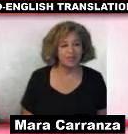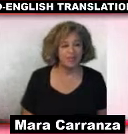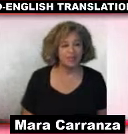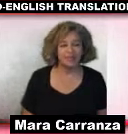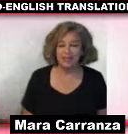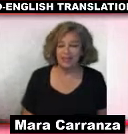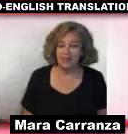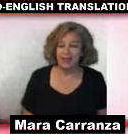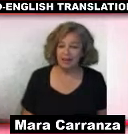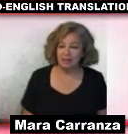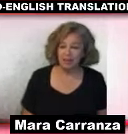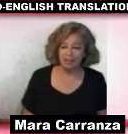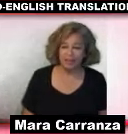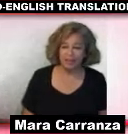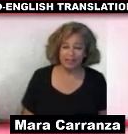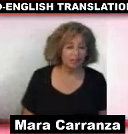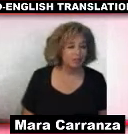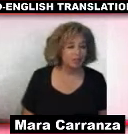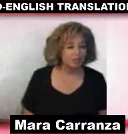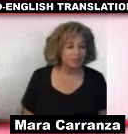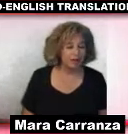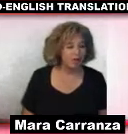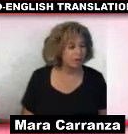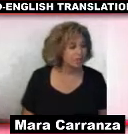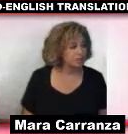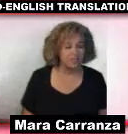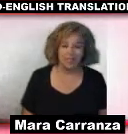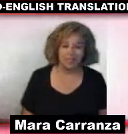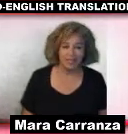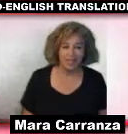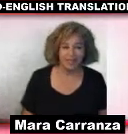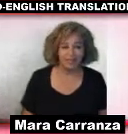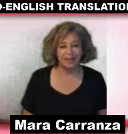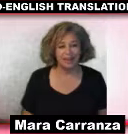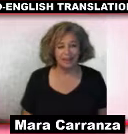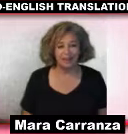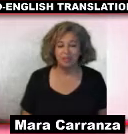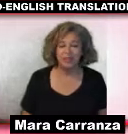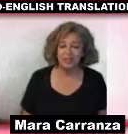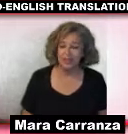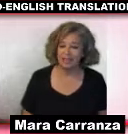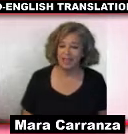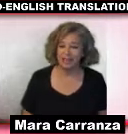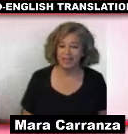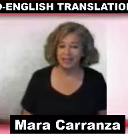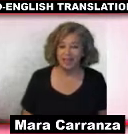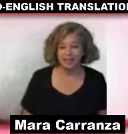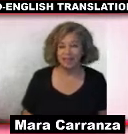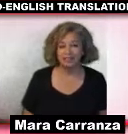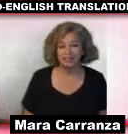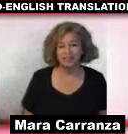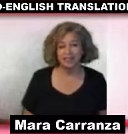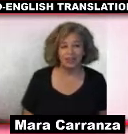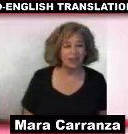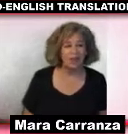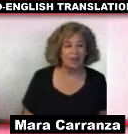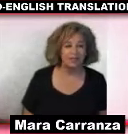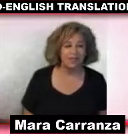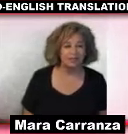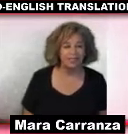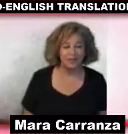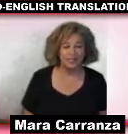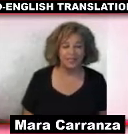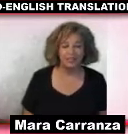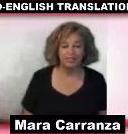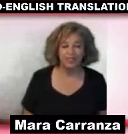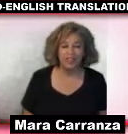other things. But it's always well substantiated, and I appreciate that. I can also, go back and